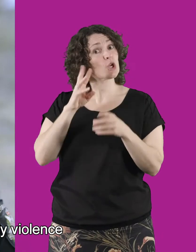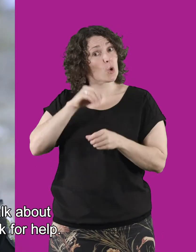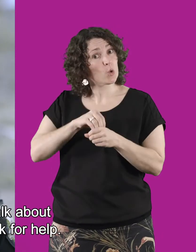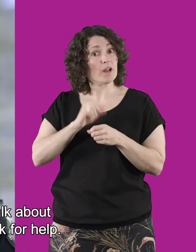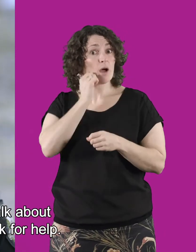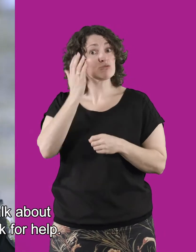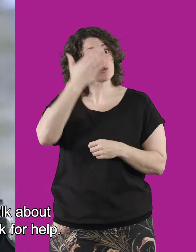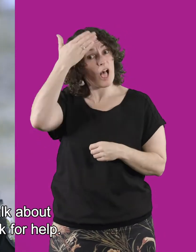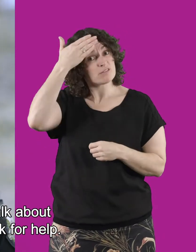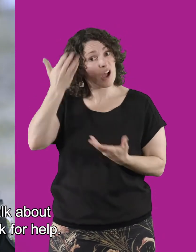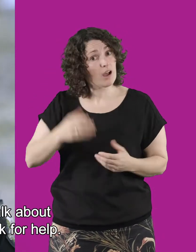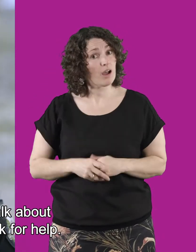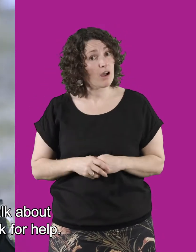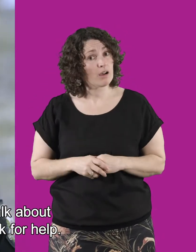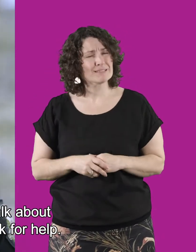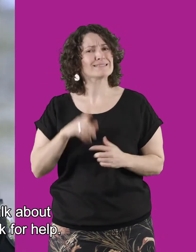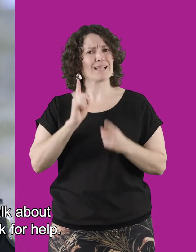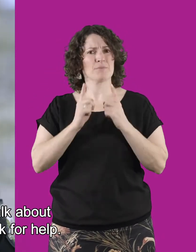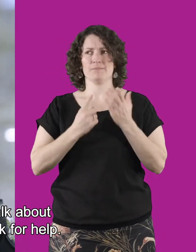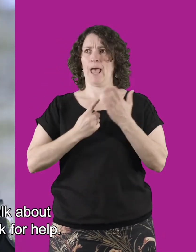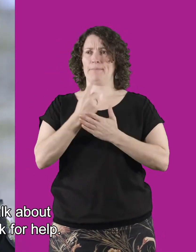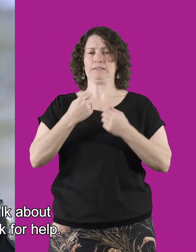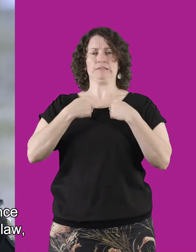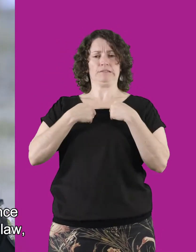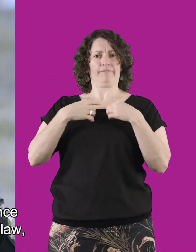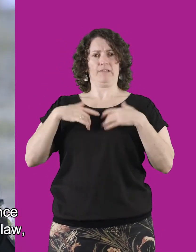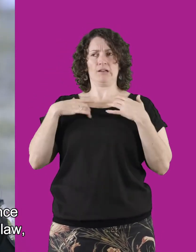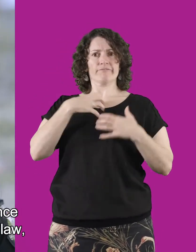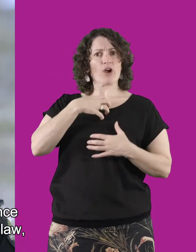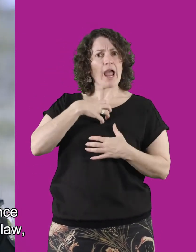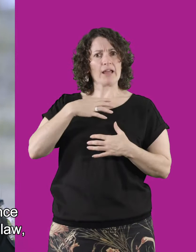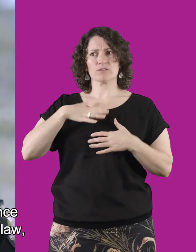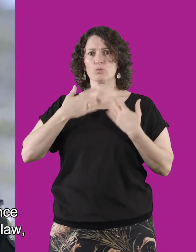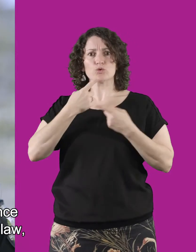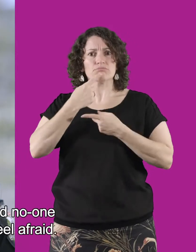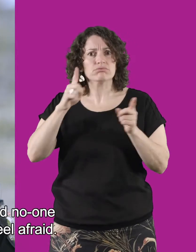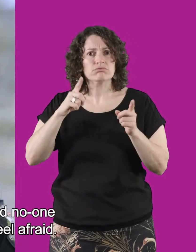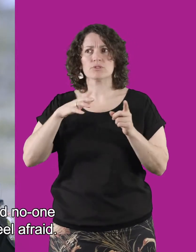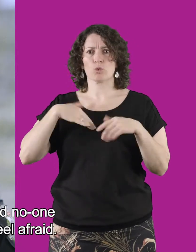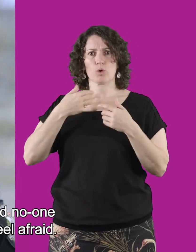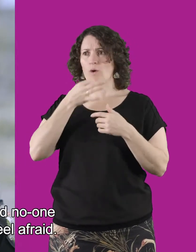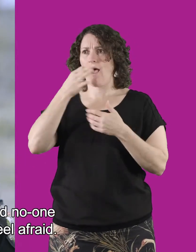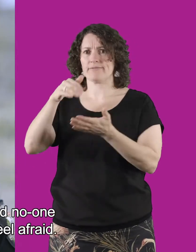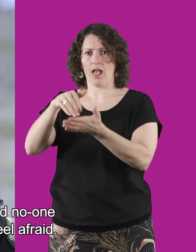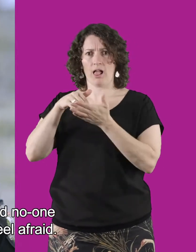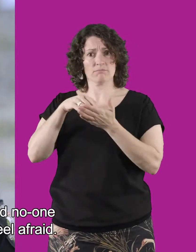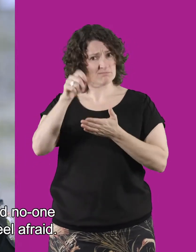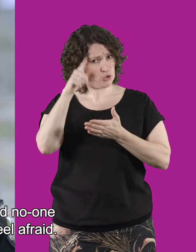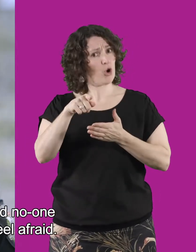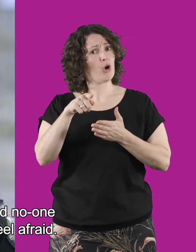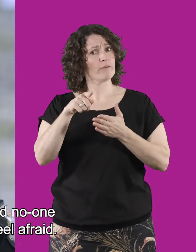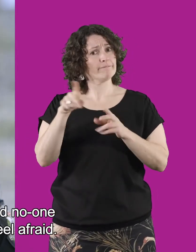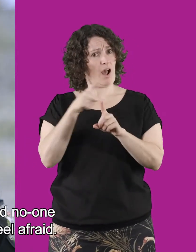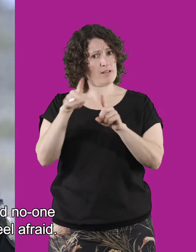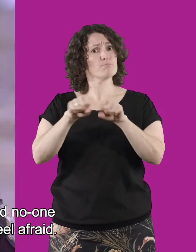family violence can be afraid to talk about the violence and ask for help. Family violence is against the law and it's not okay, and no one